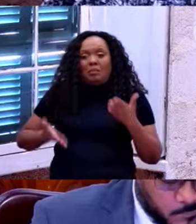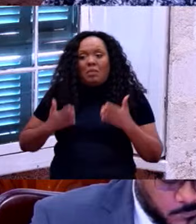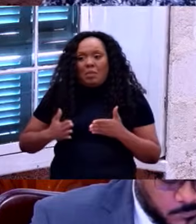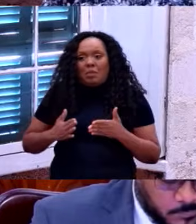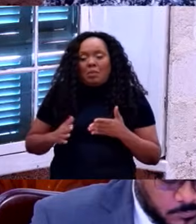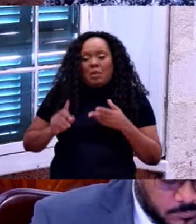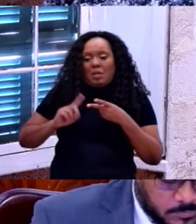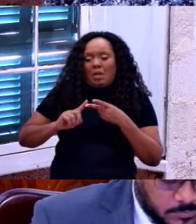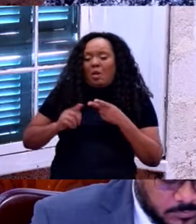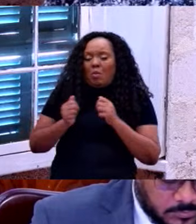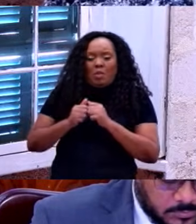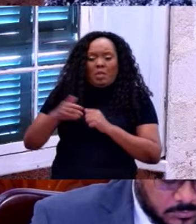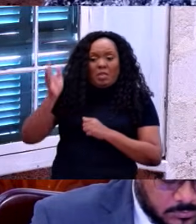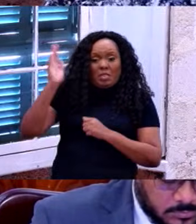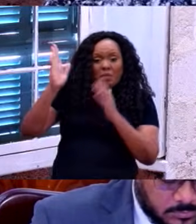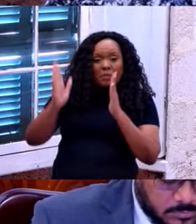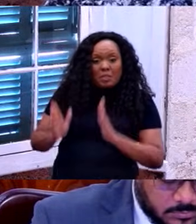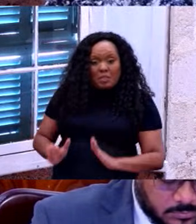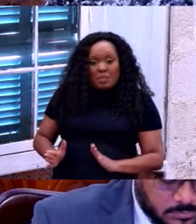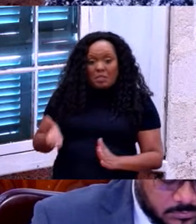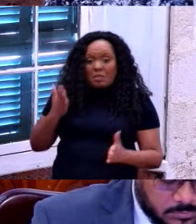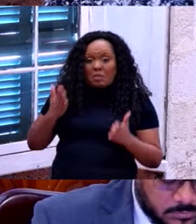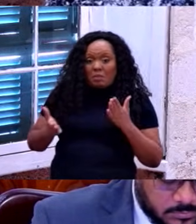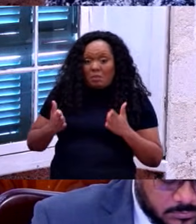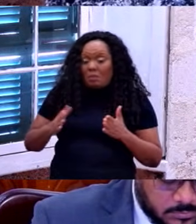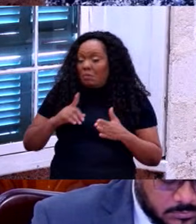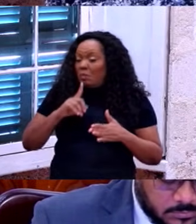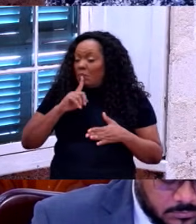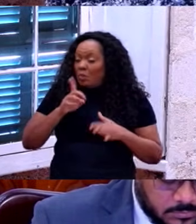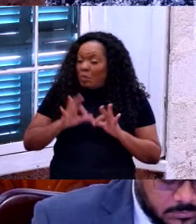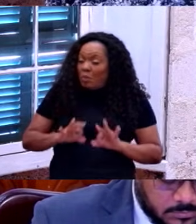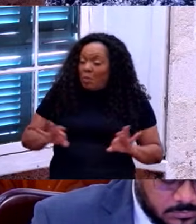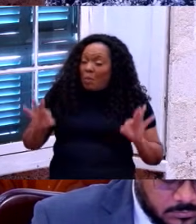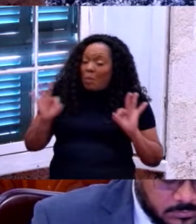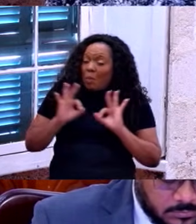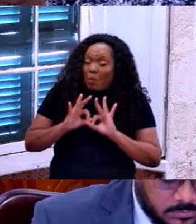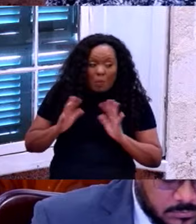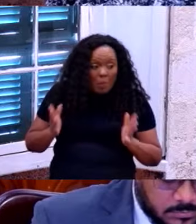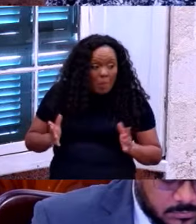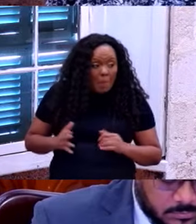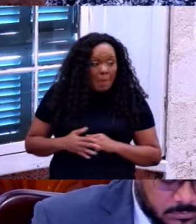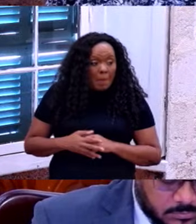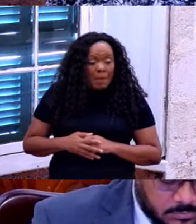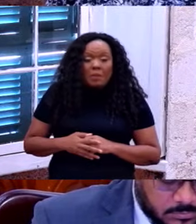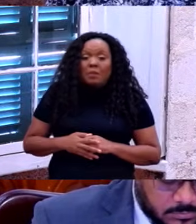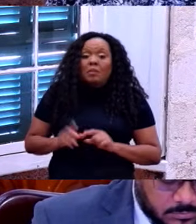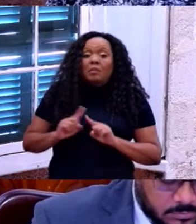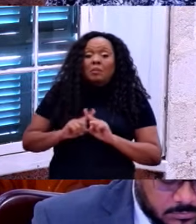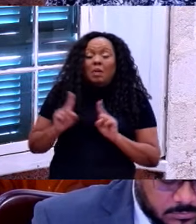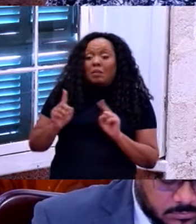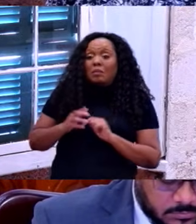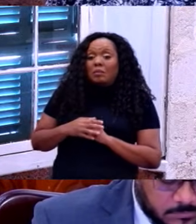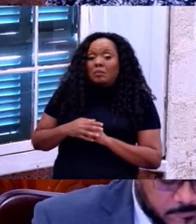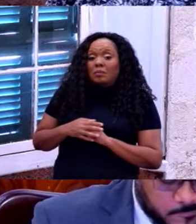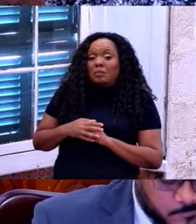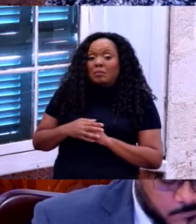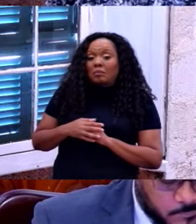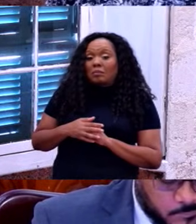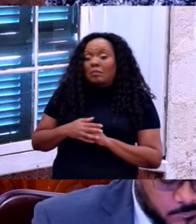when the bell is rung. But by itself, it's not